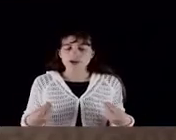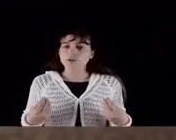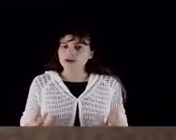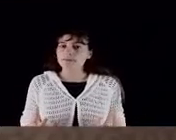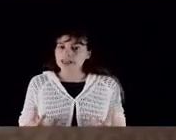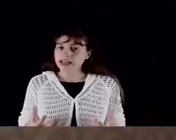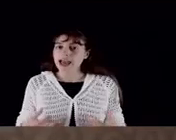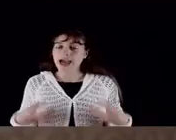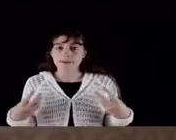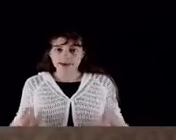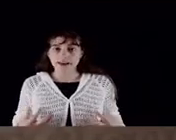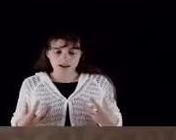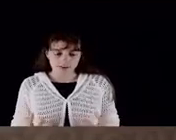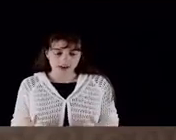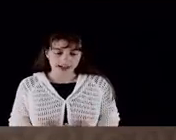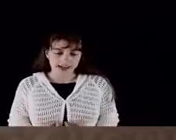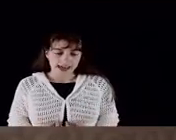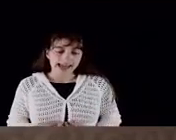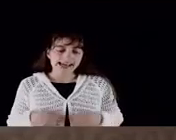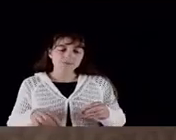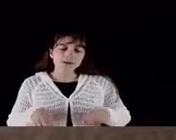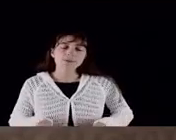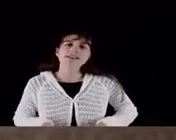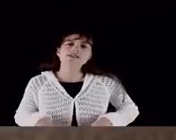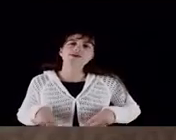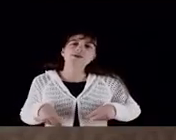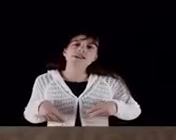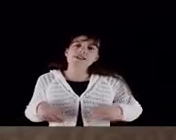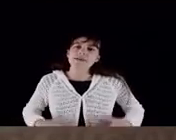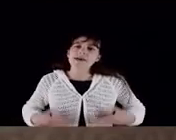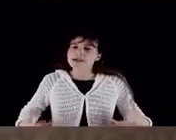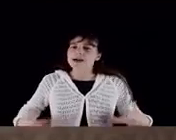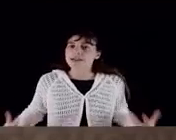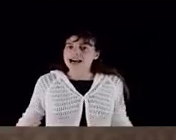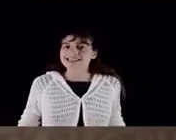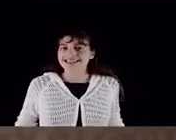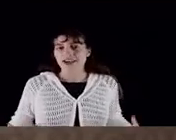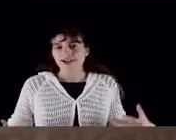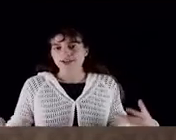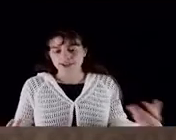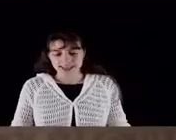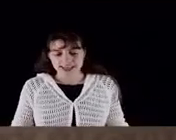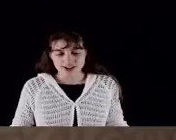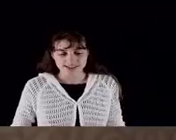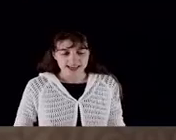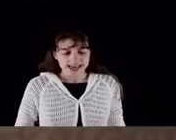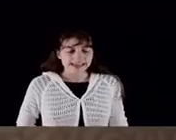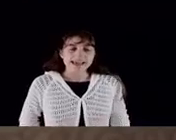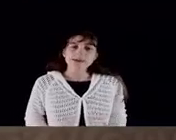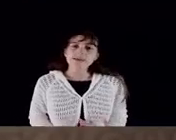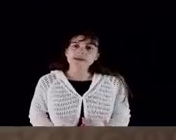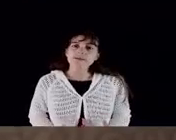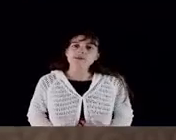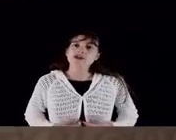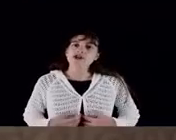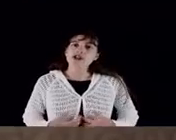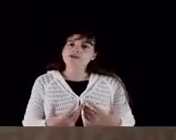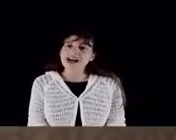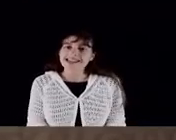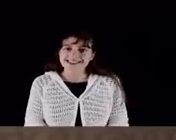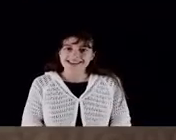mature women and men of God. And his purpose is so that they may be a blessing to the nations, that they may be able to